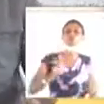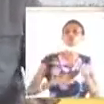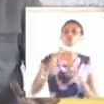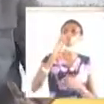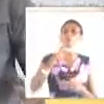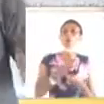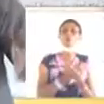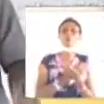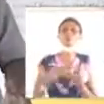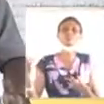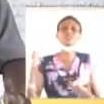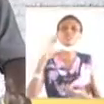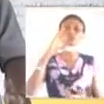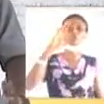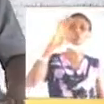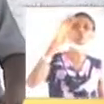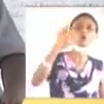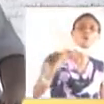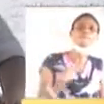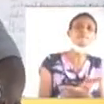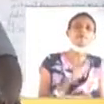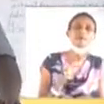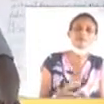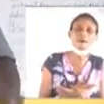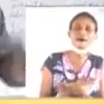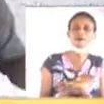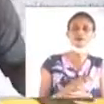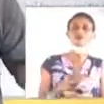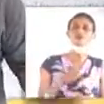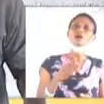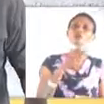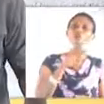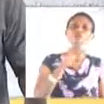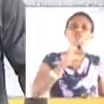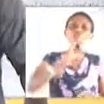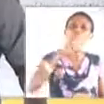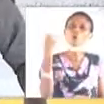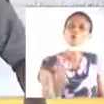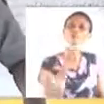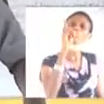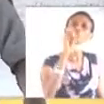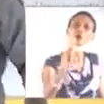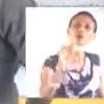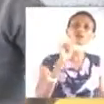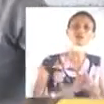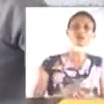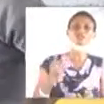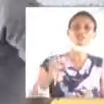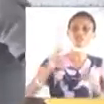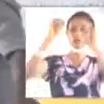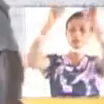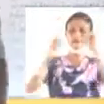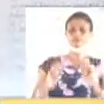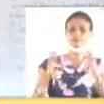your paper and your Bible, because it's one the examiner will mark for you. And the 3 definitions I've